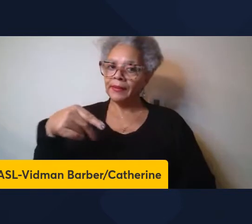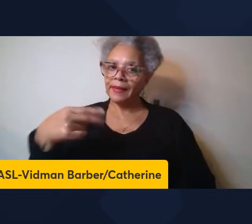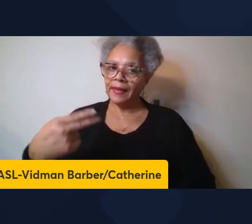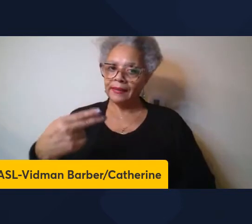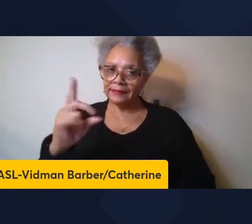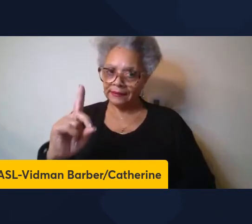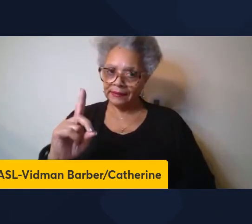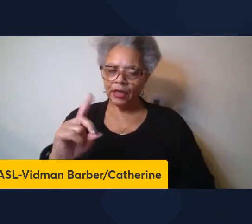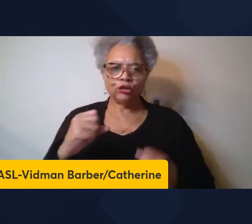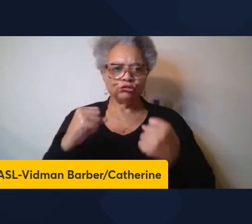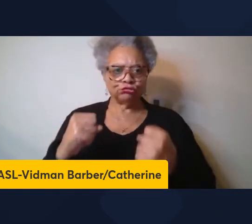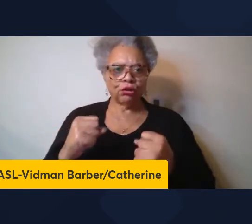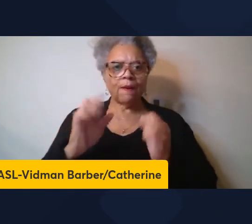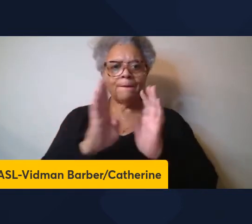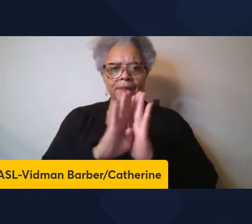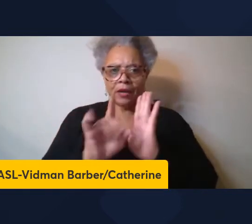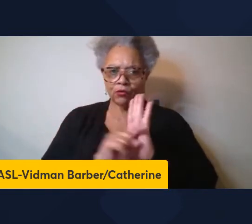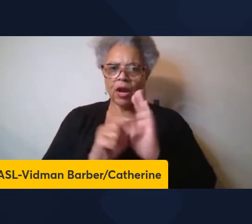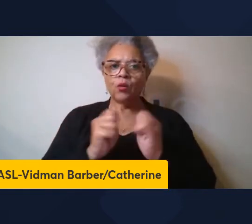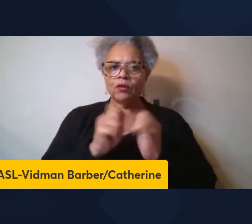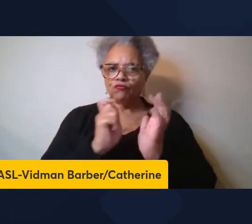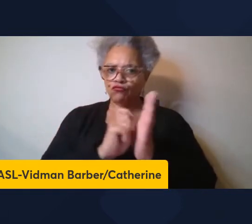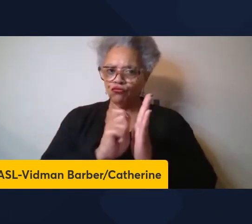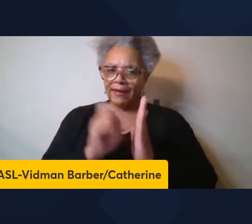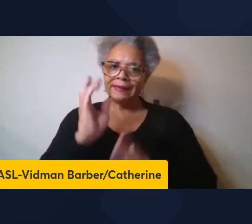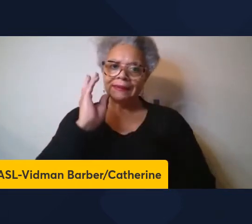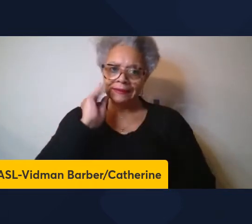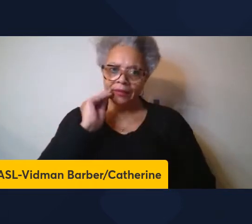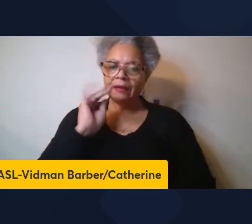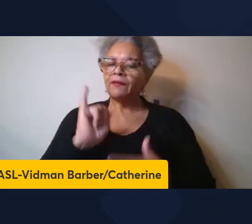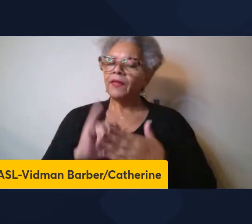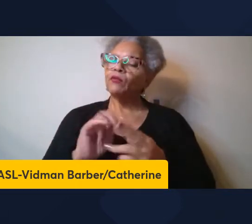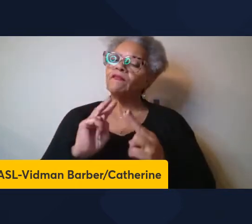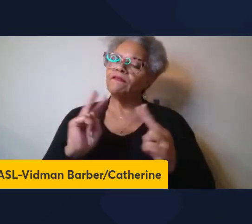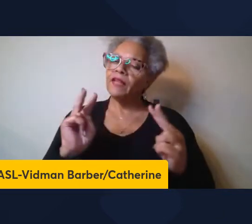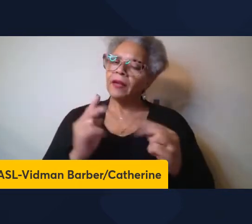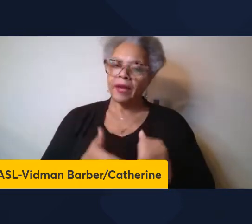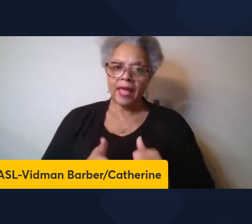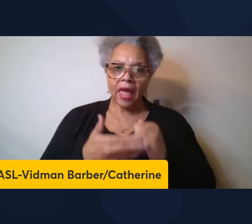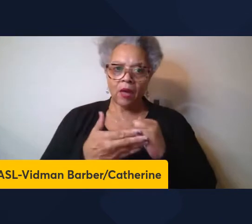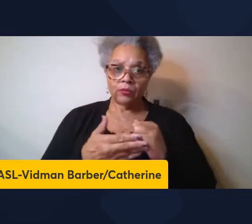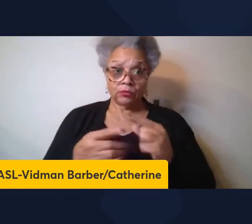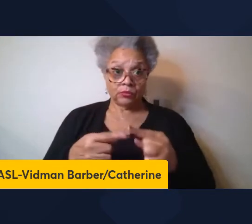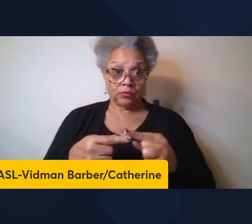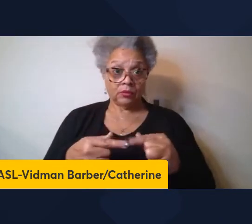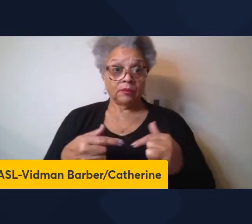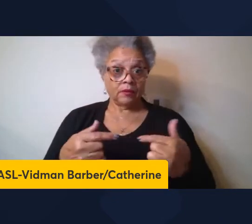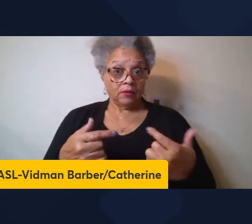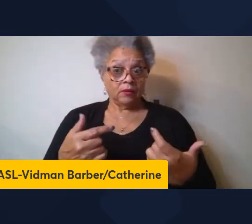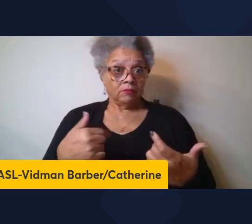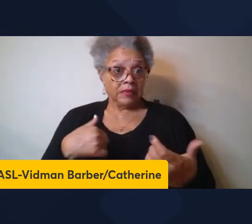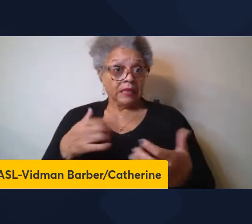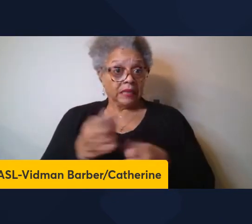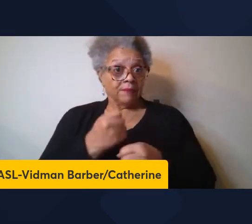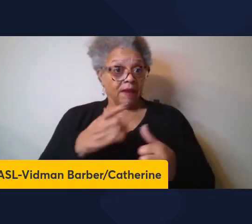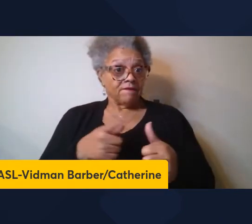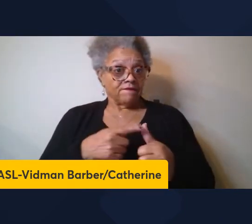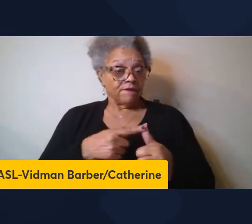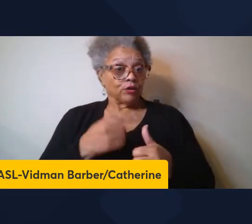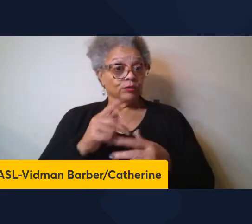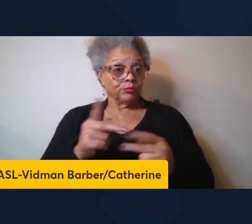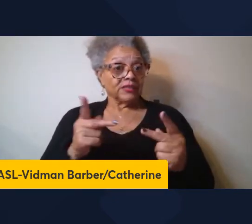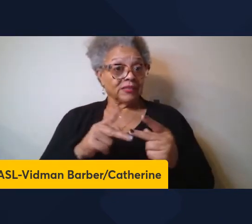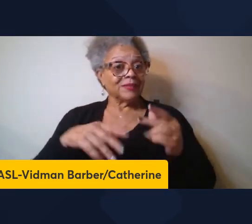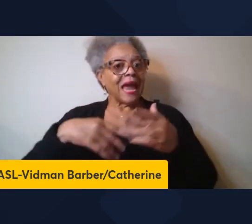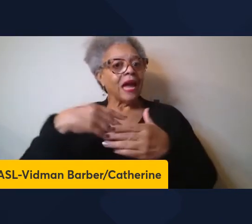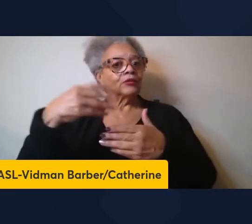background, and has writing experience. And that was super helpful in helping me get that first position outside of